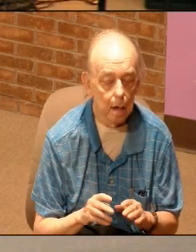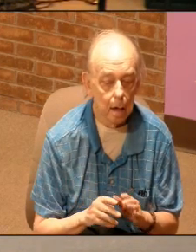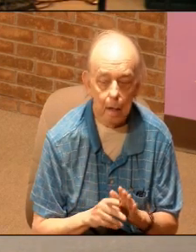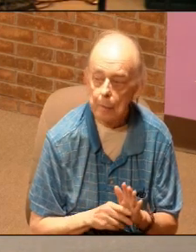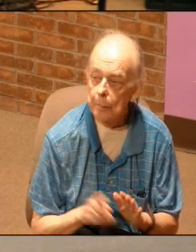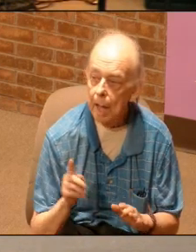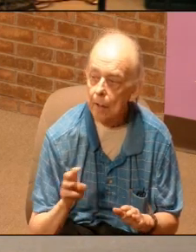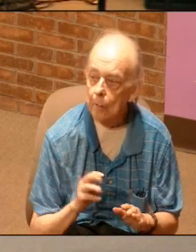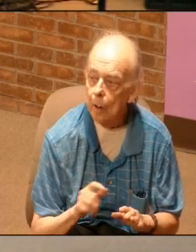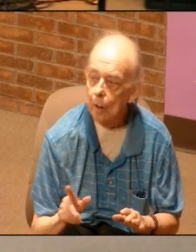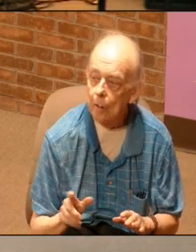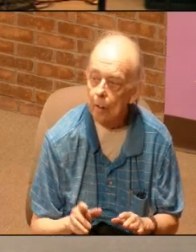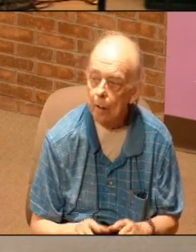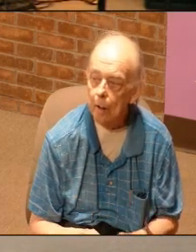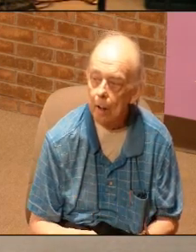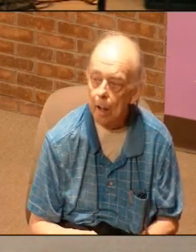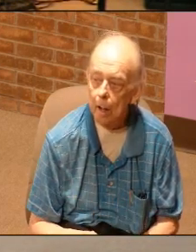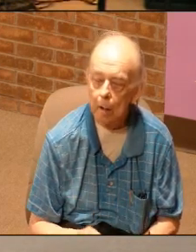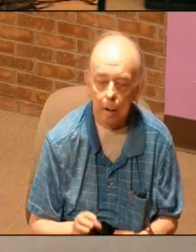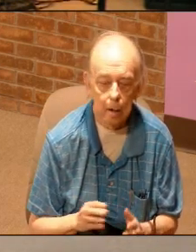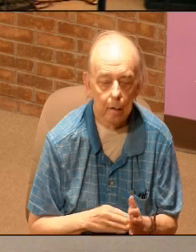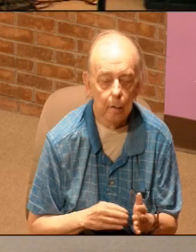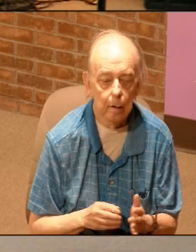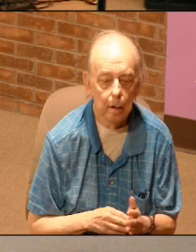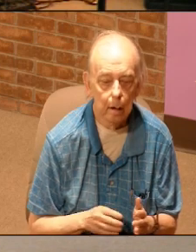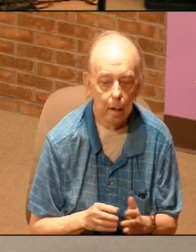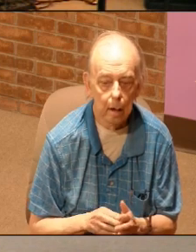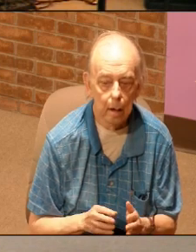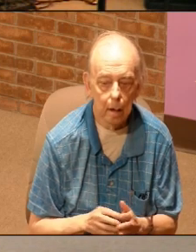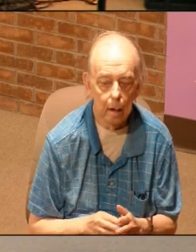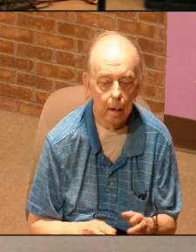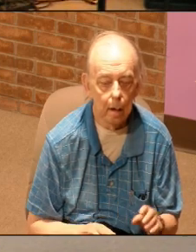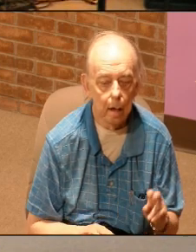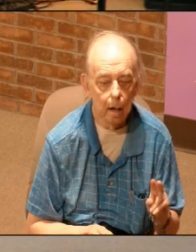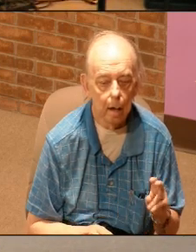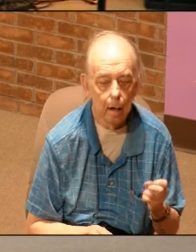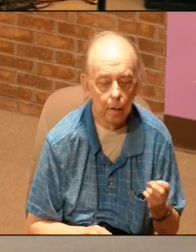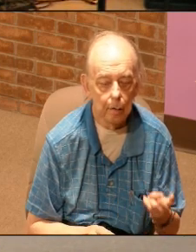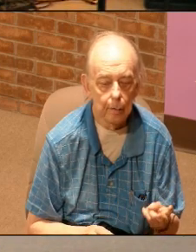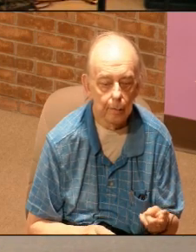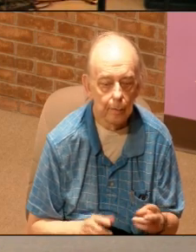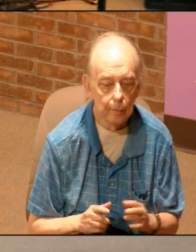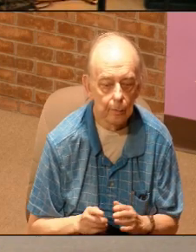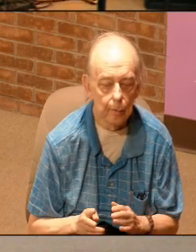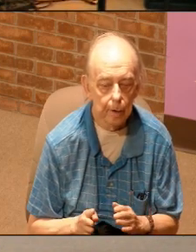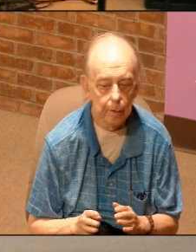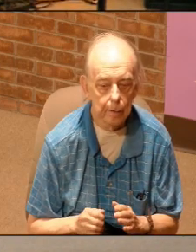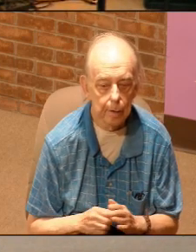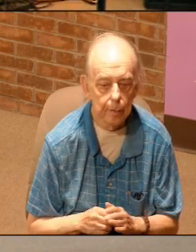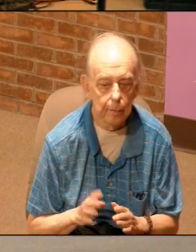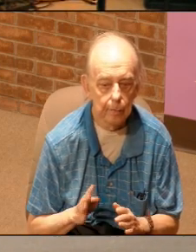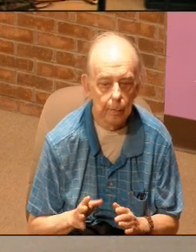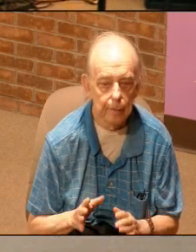So anyway, Matthew chapter 12, verse 43 through 45.